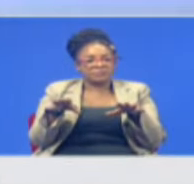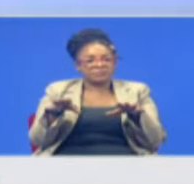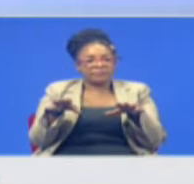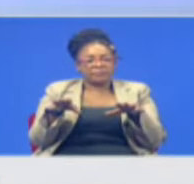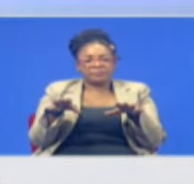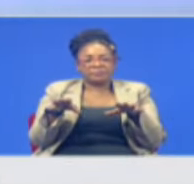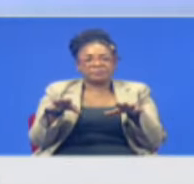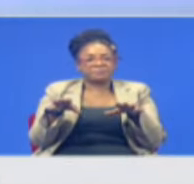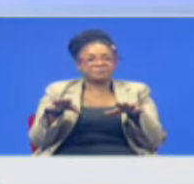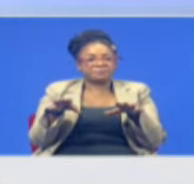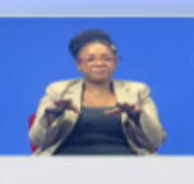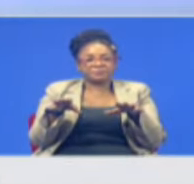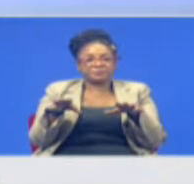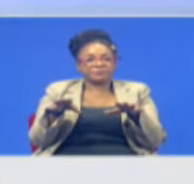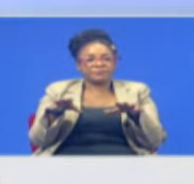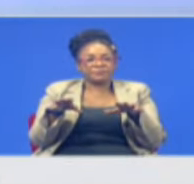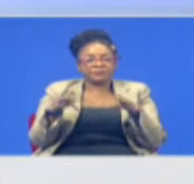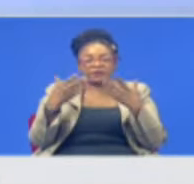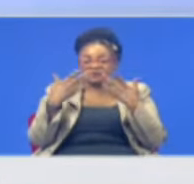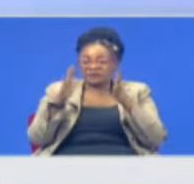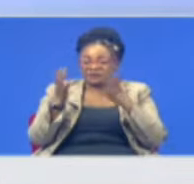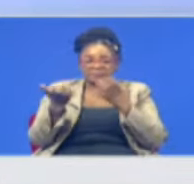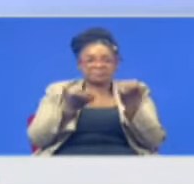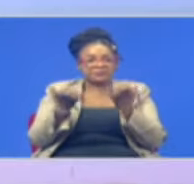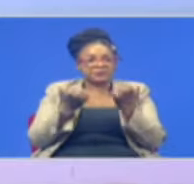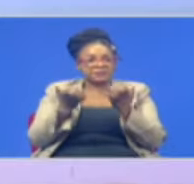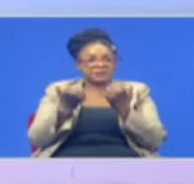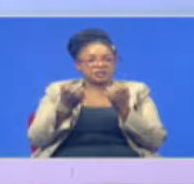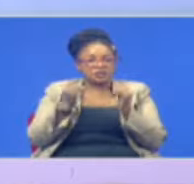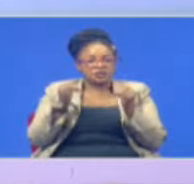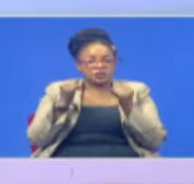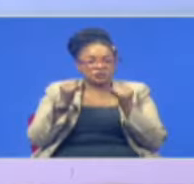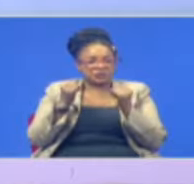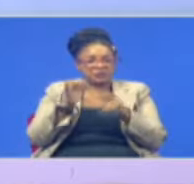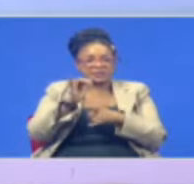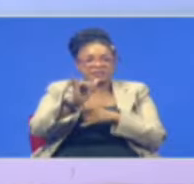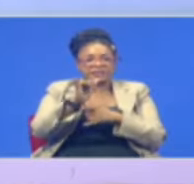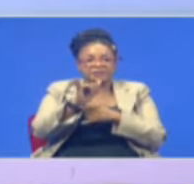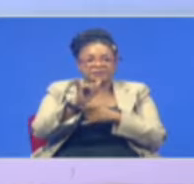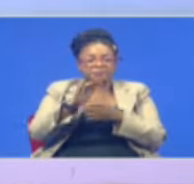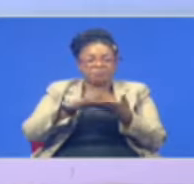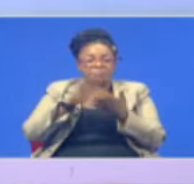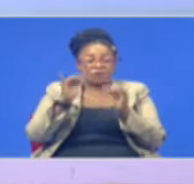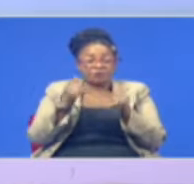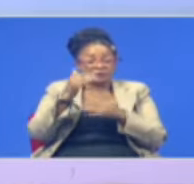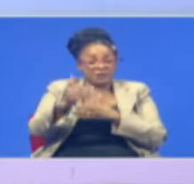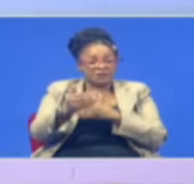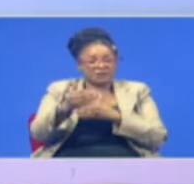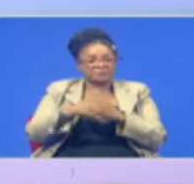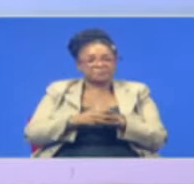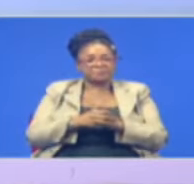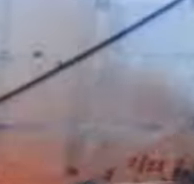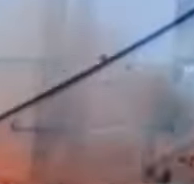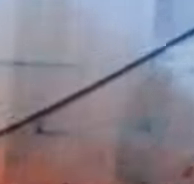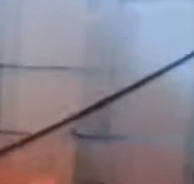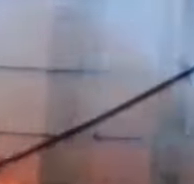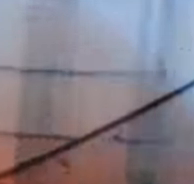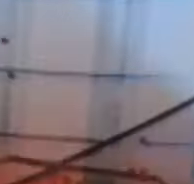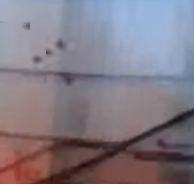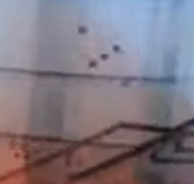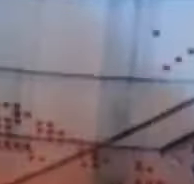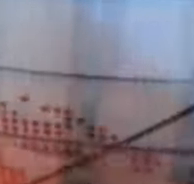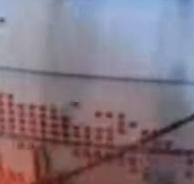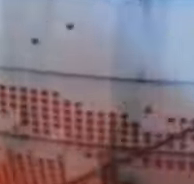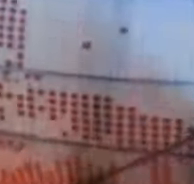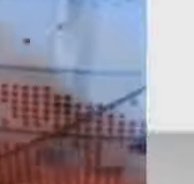All right, on that note, we've got to close the business news. Don't go far. We'll be back after this quick commercial break. NTV